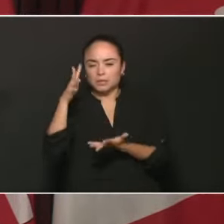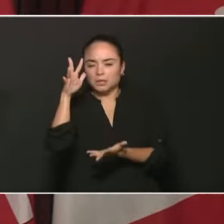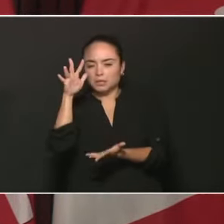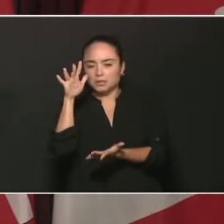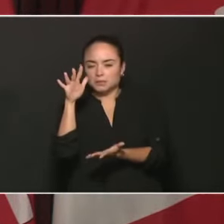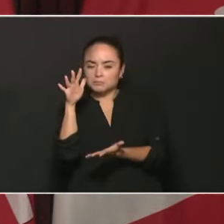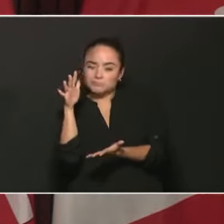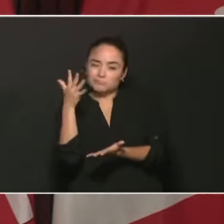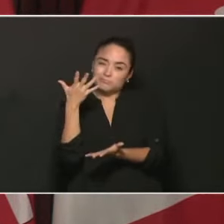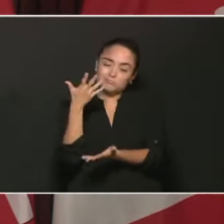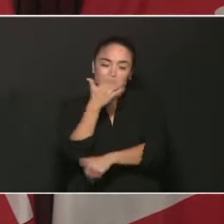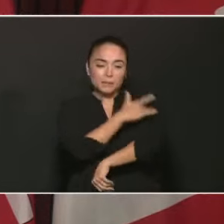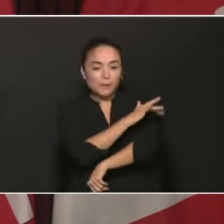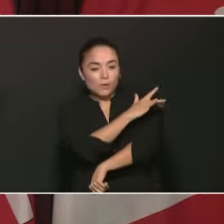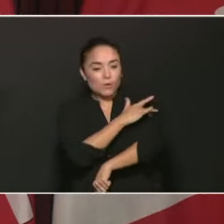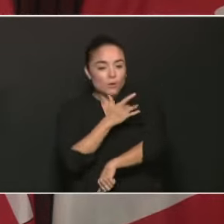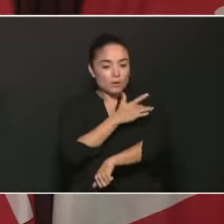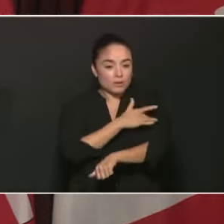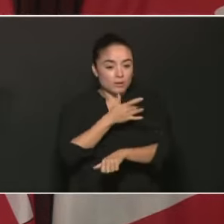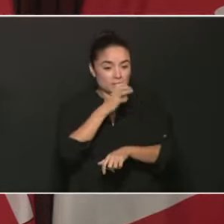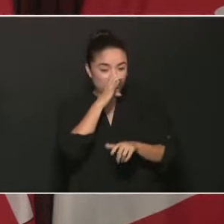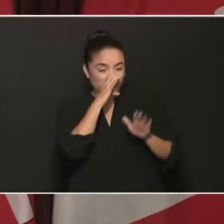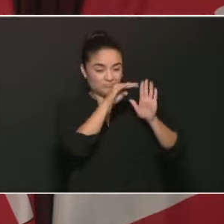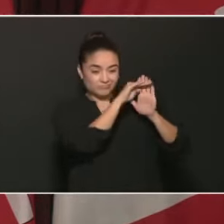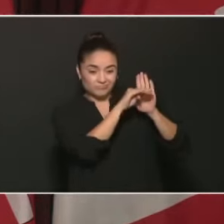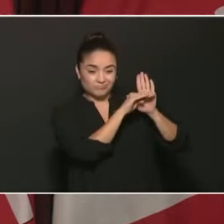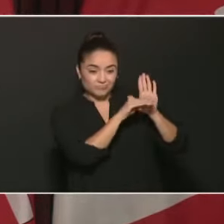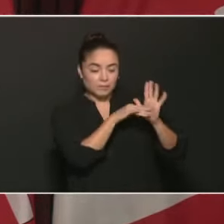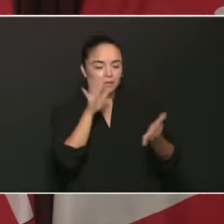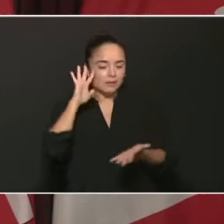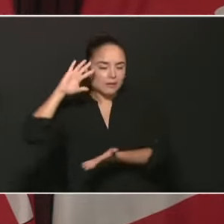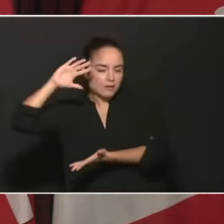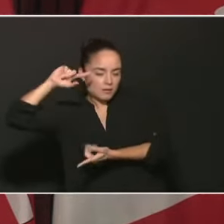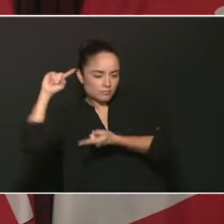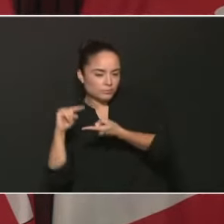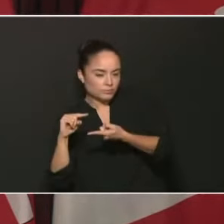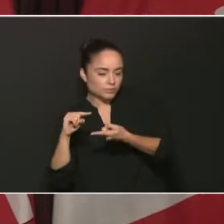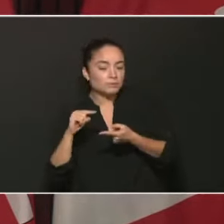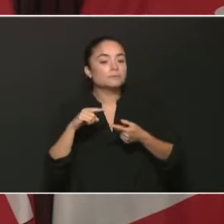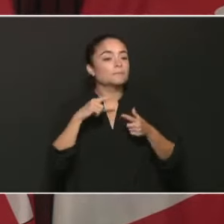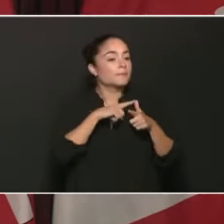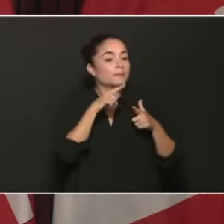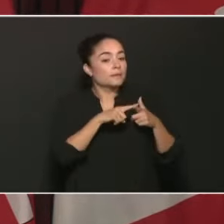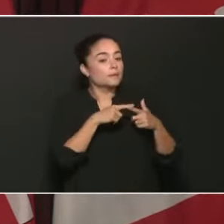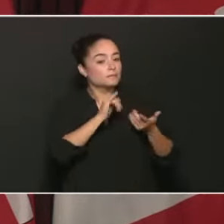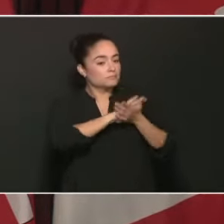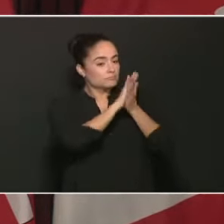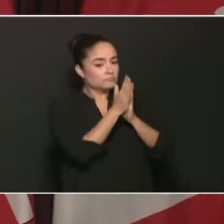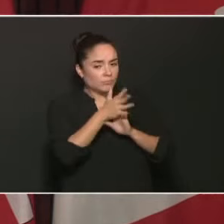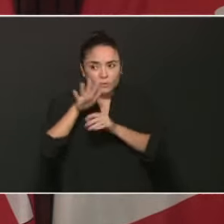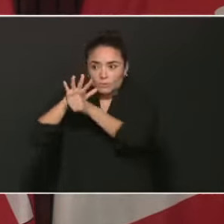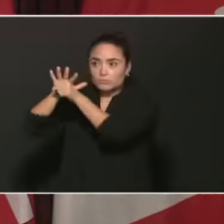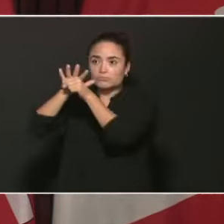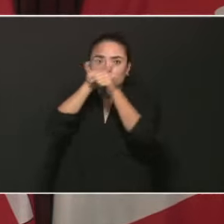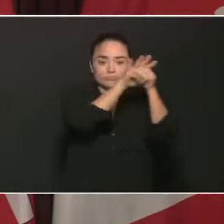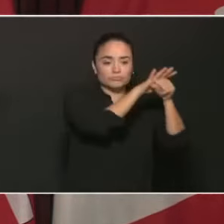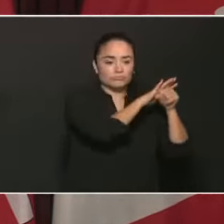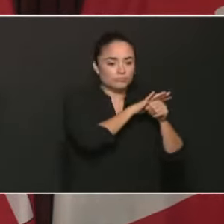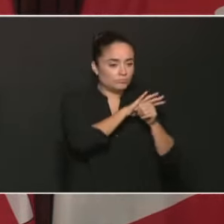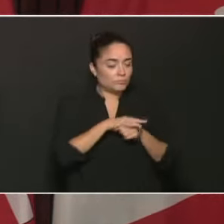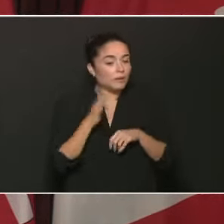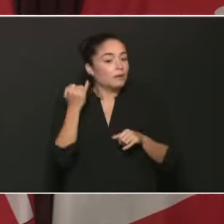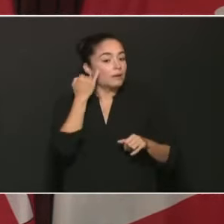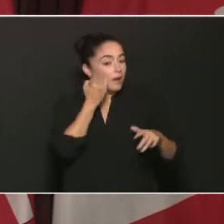provincial measures put in place, but regional responses to put out any activity in any localized community.